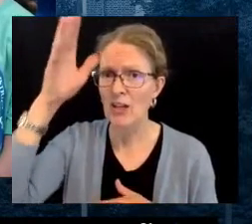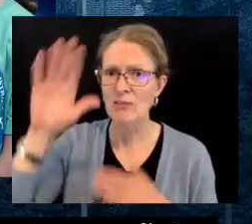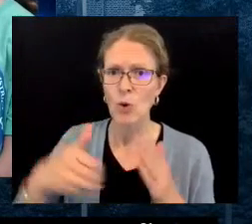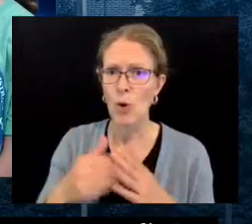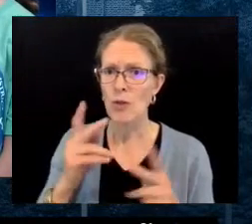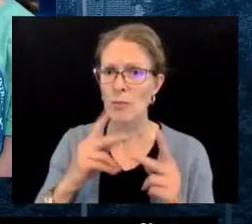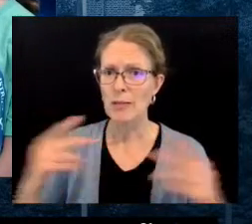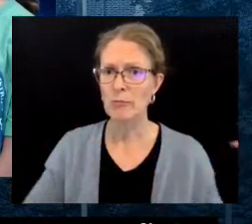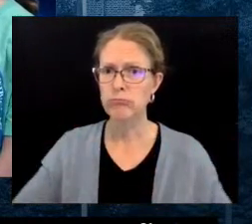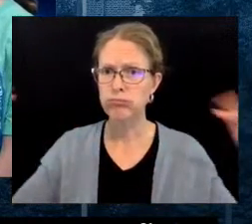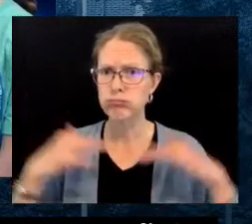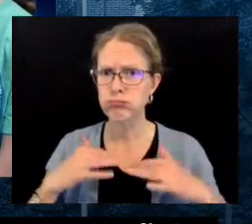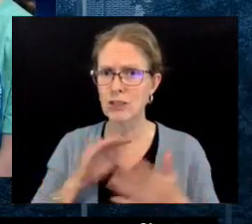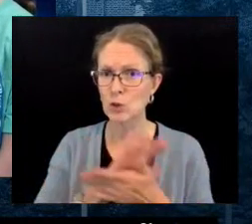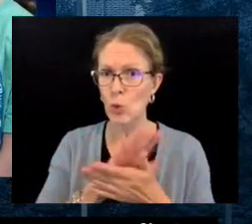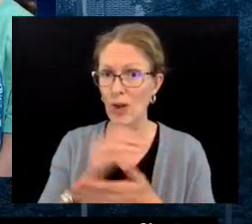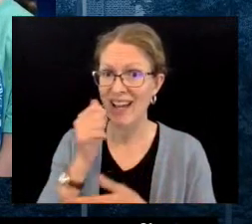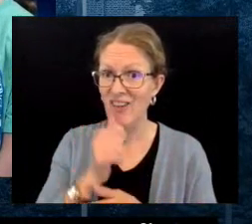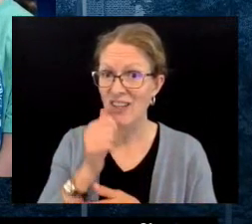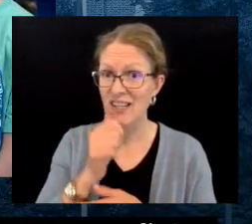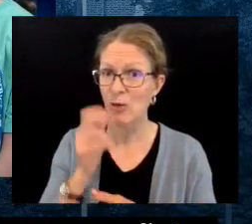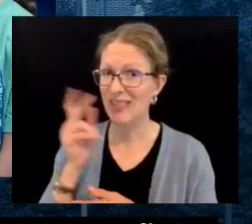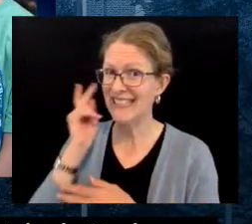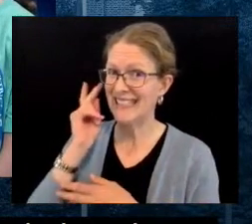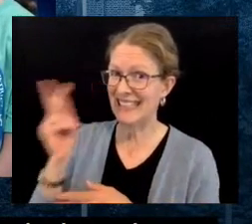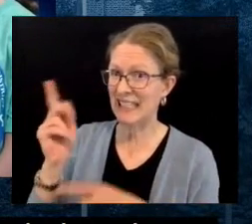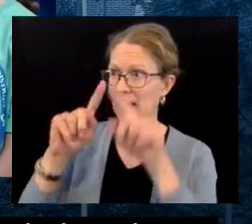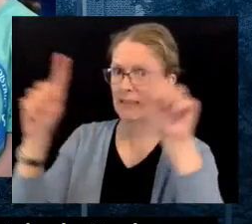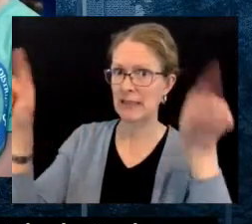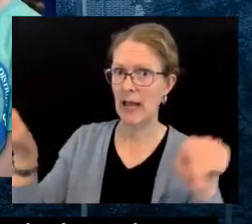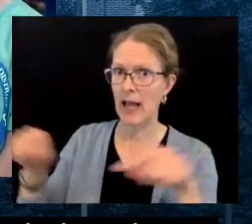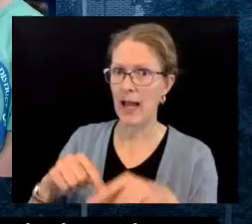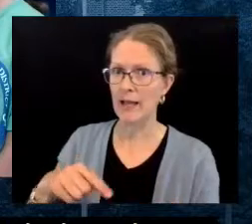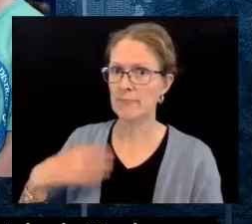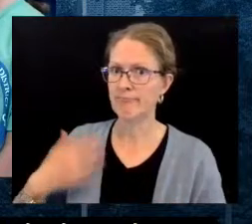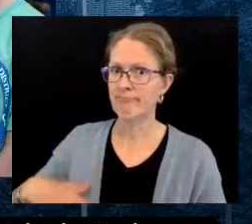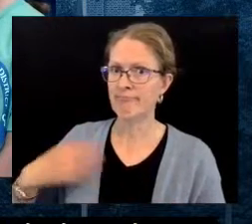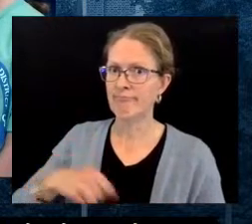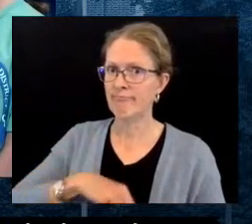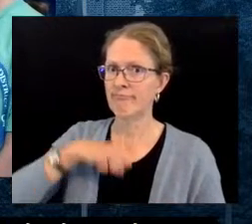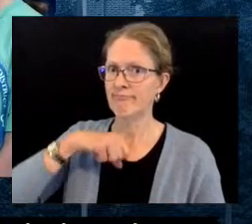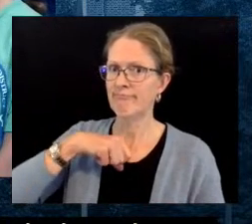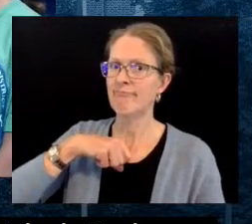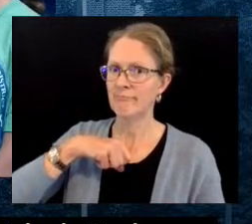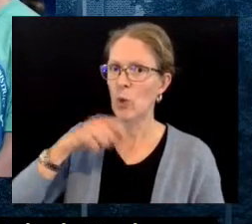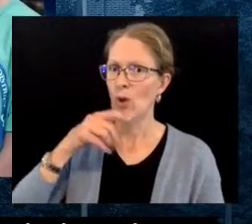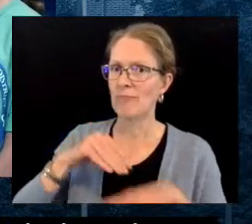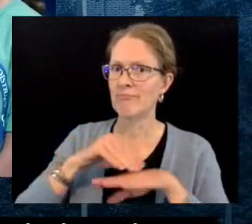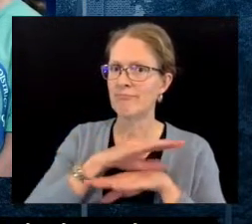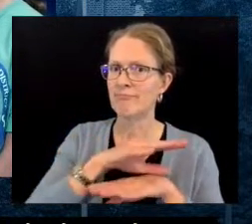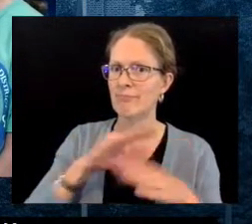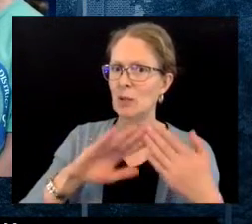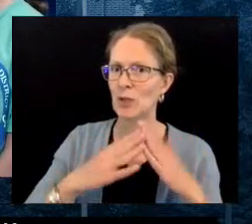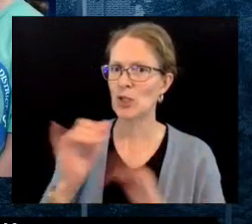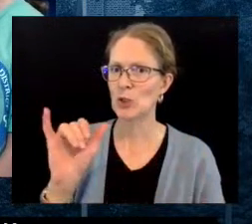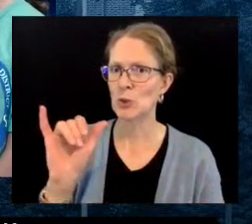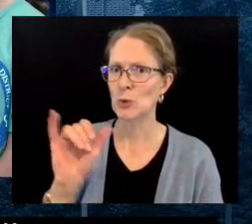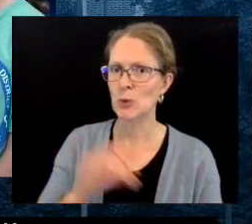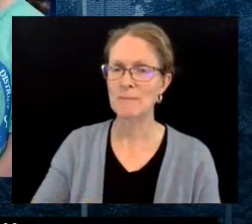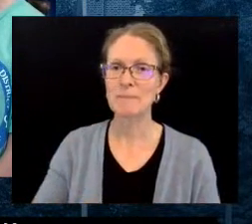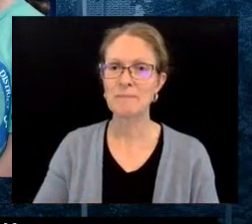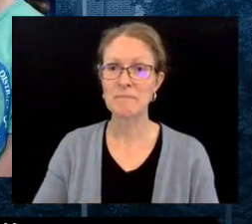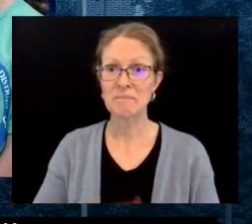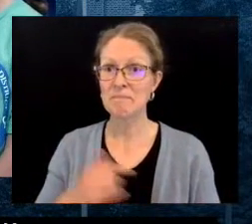that, and hopefully that's going to pass on to the rest of the community. So with that, it's my pleasure now